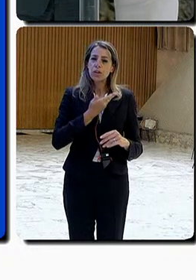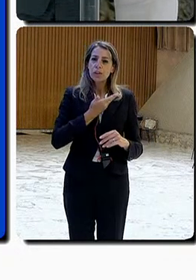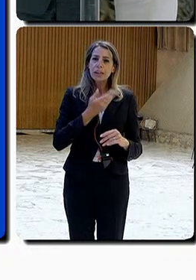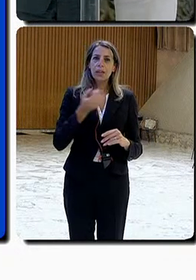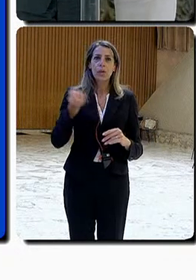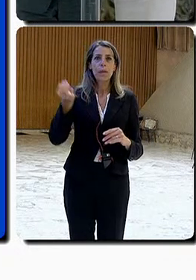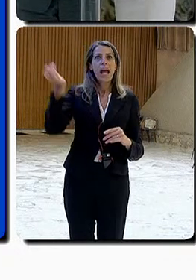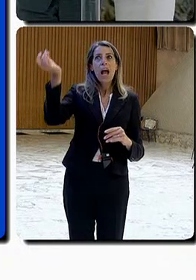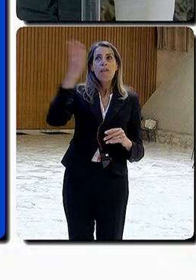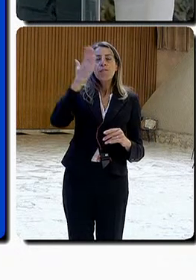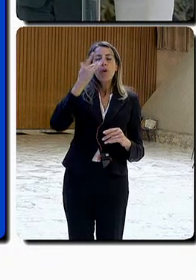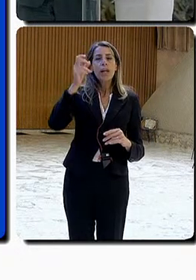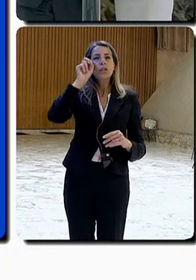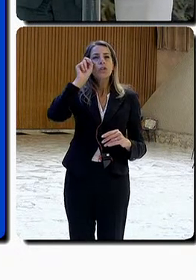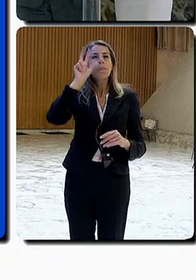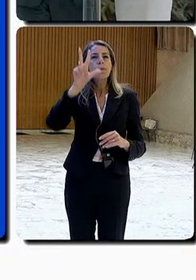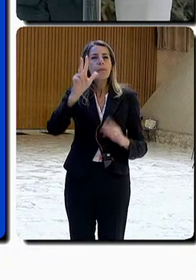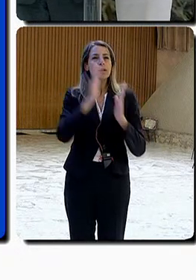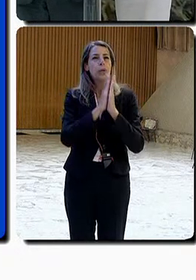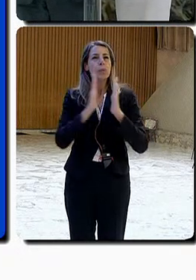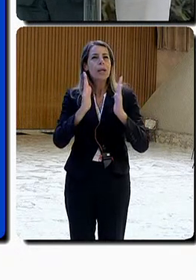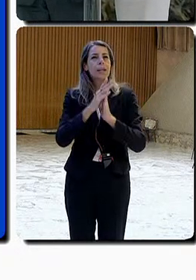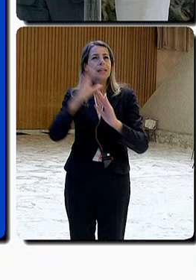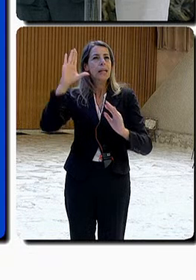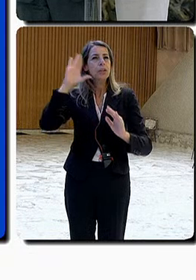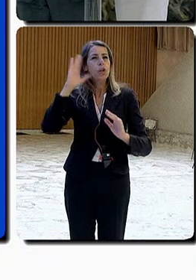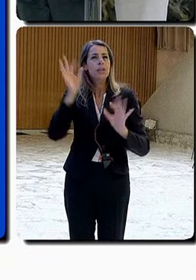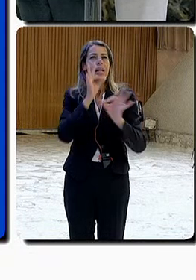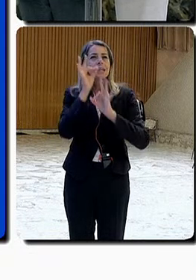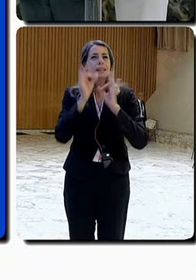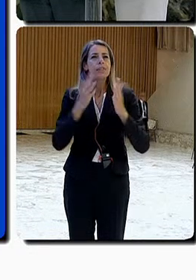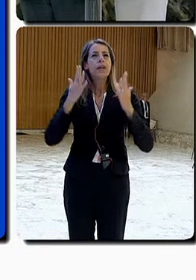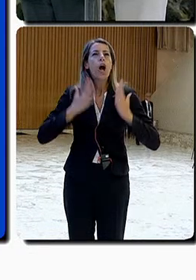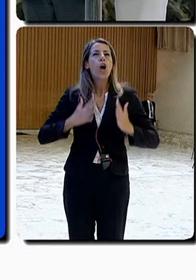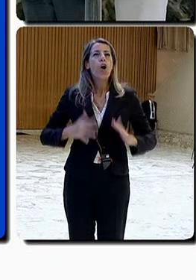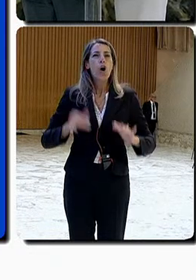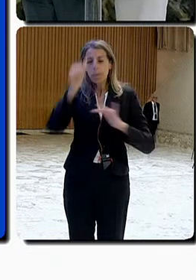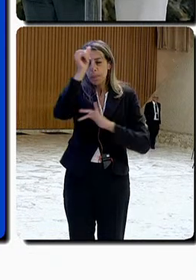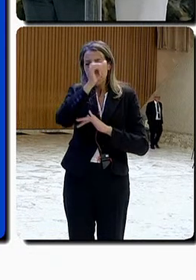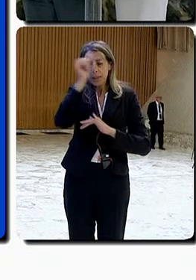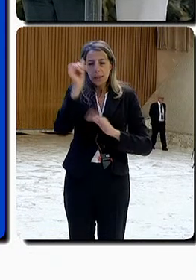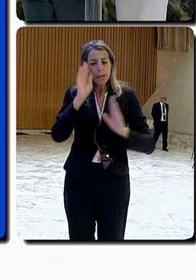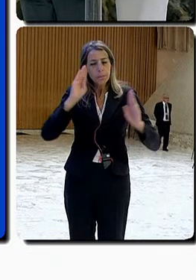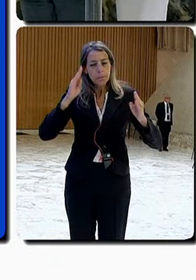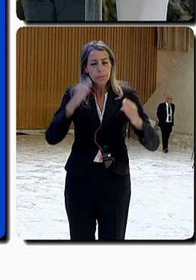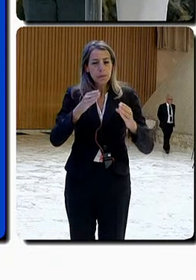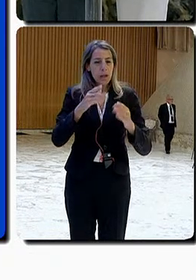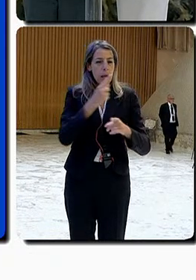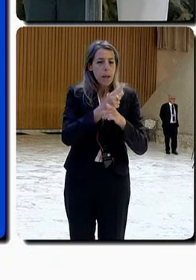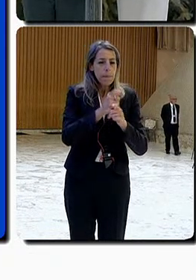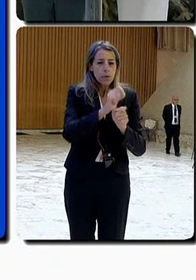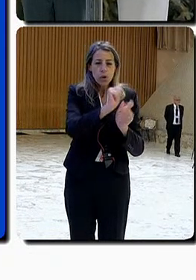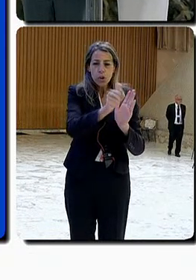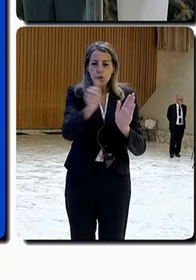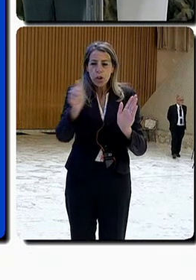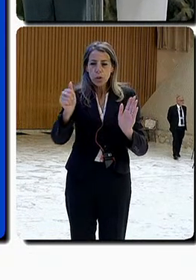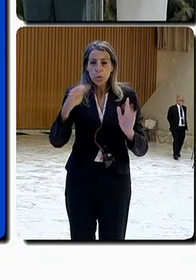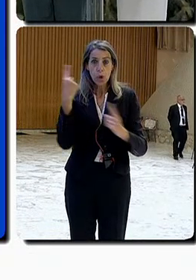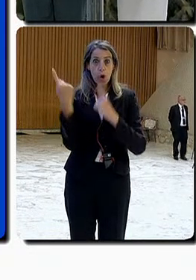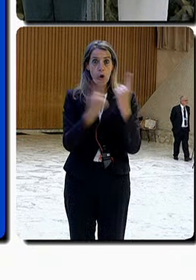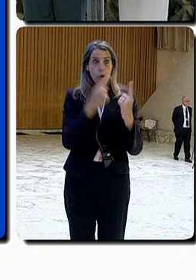listens. The body of Christ attending generously and compassionately to the needs of each of its parts. In the context of this